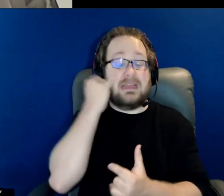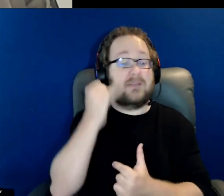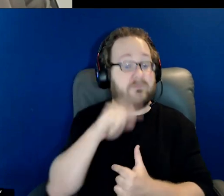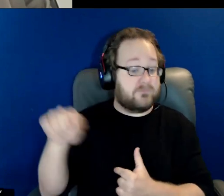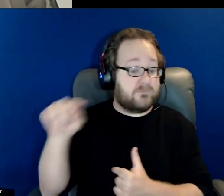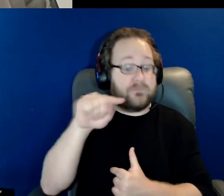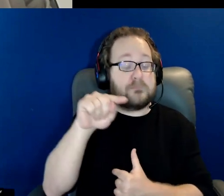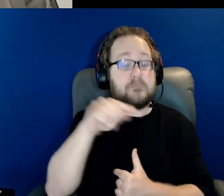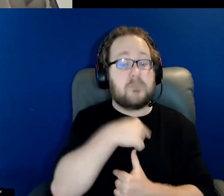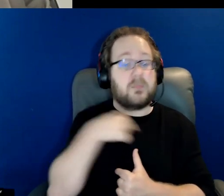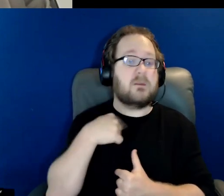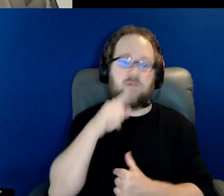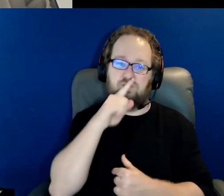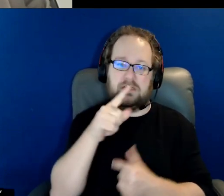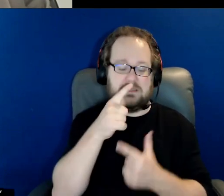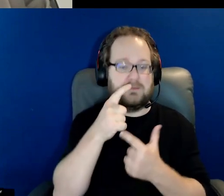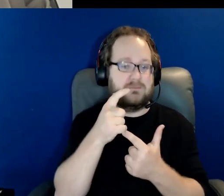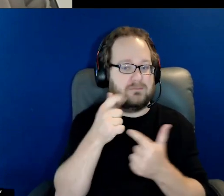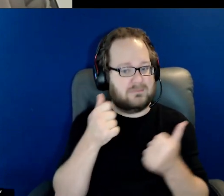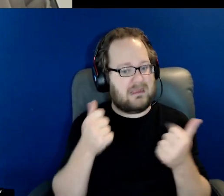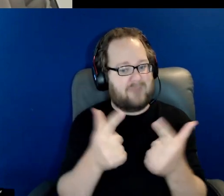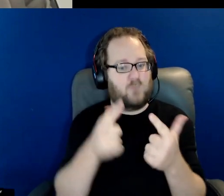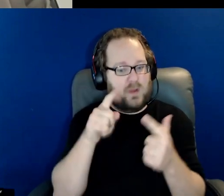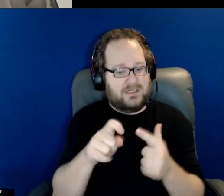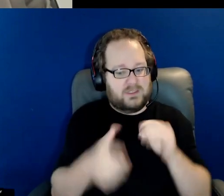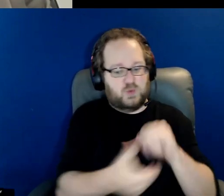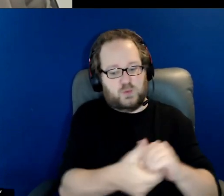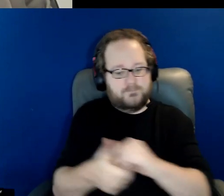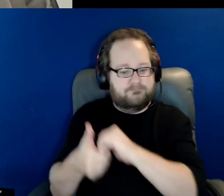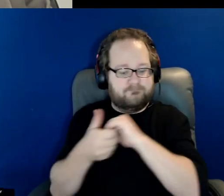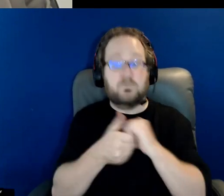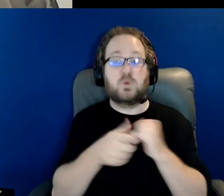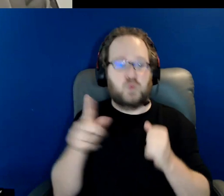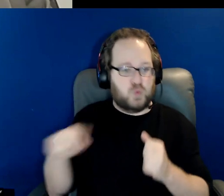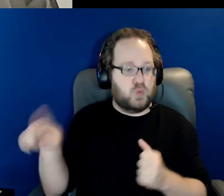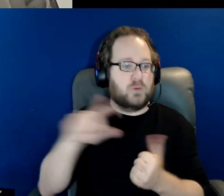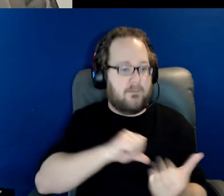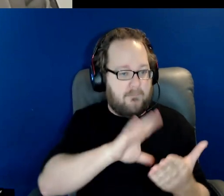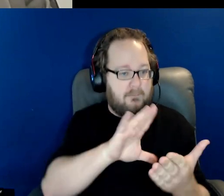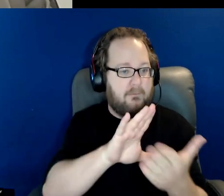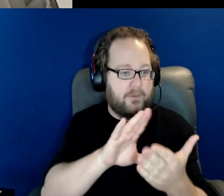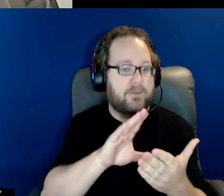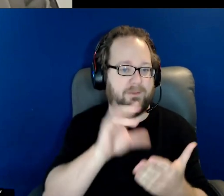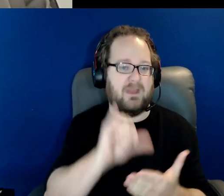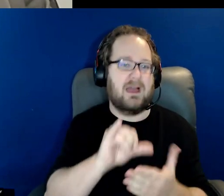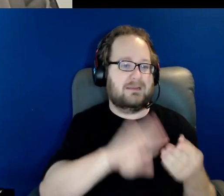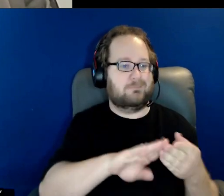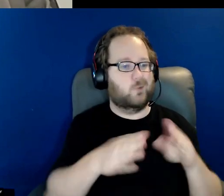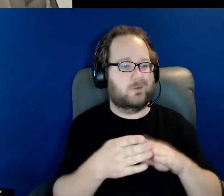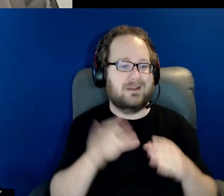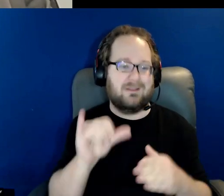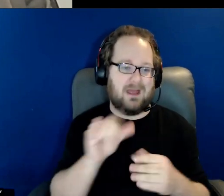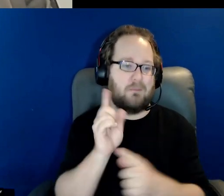interest to work together because you all are, in fact, the stakeholders and the first responders for that particular community at that moment.